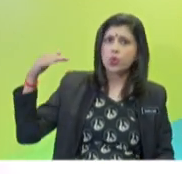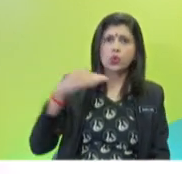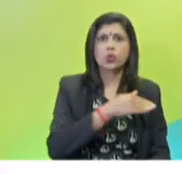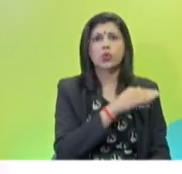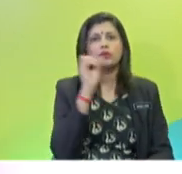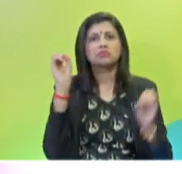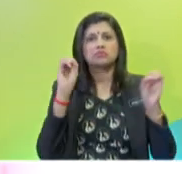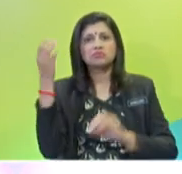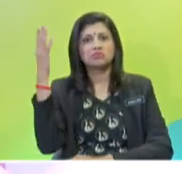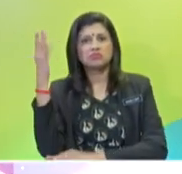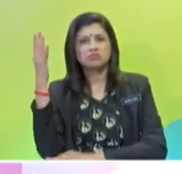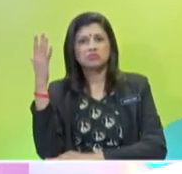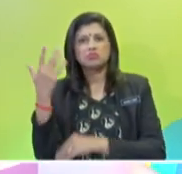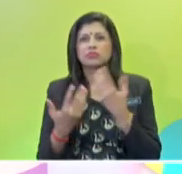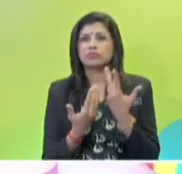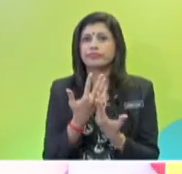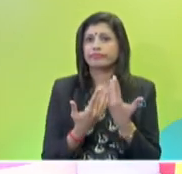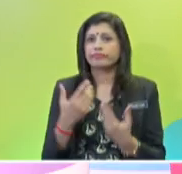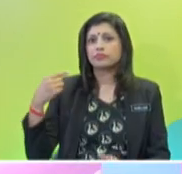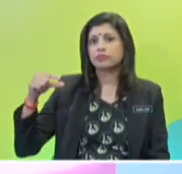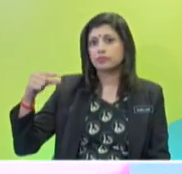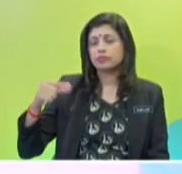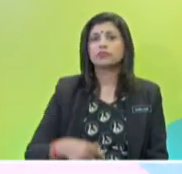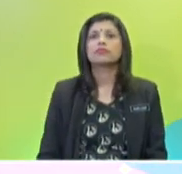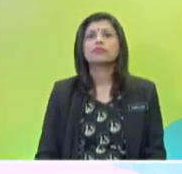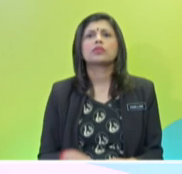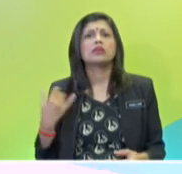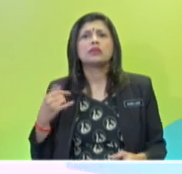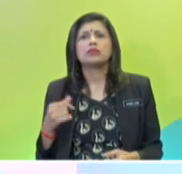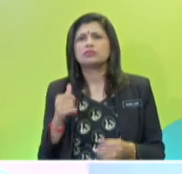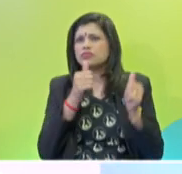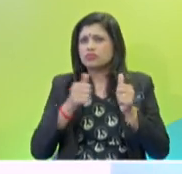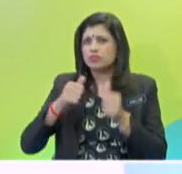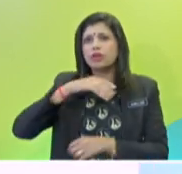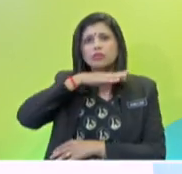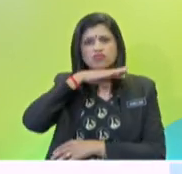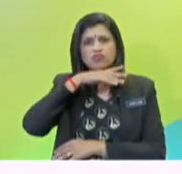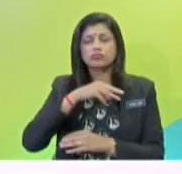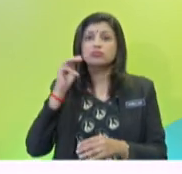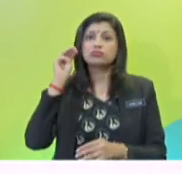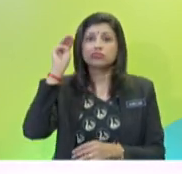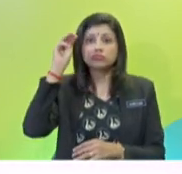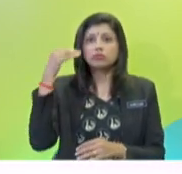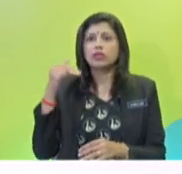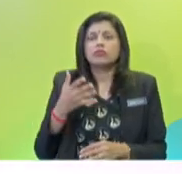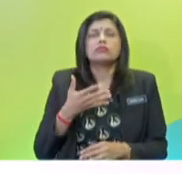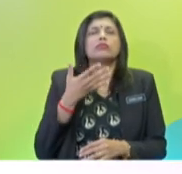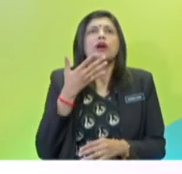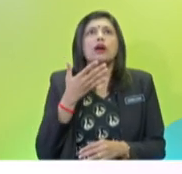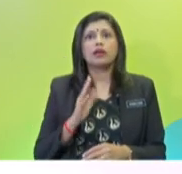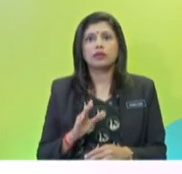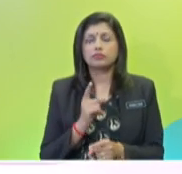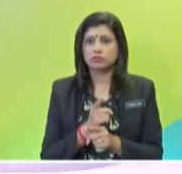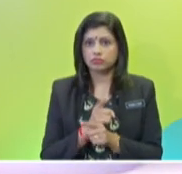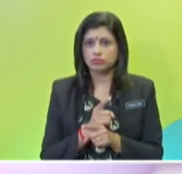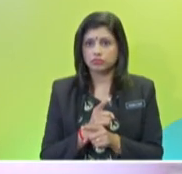grass. The sky was grey and the air was polluted. Mark couldn't breathe properly, so he quickly jumped onto his bike. Whoosh, clang!